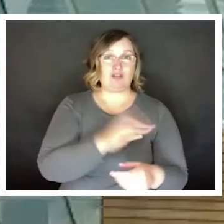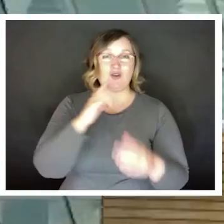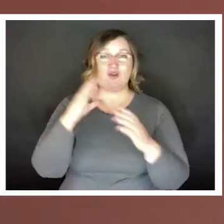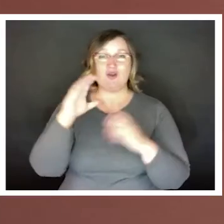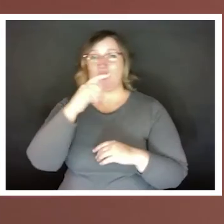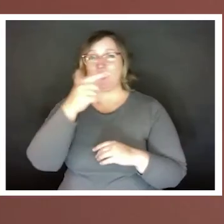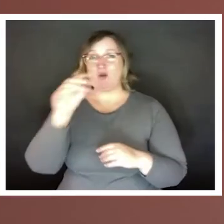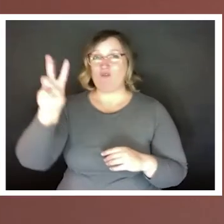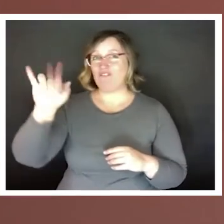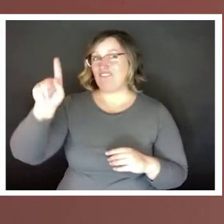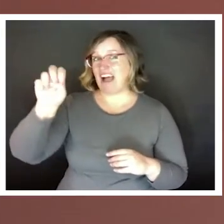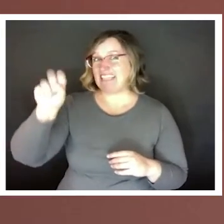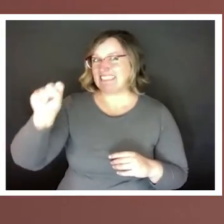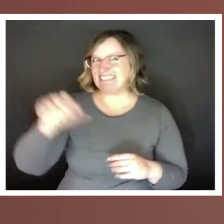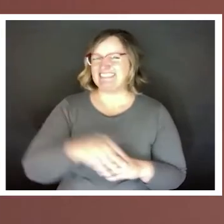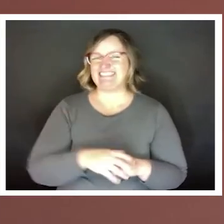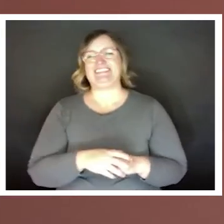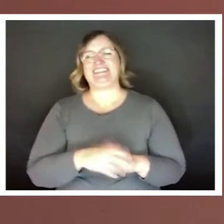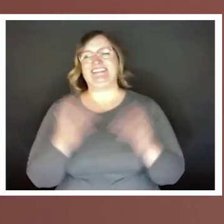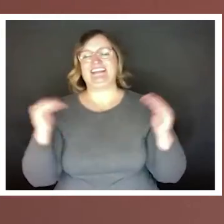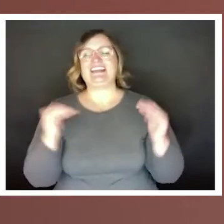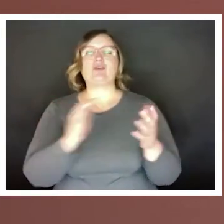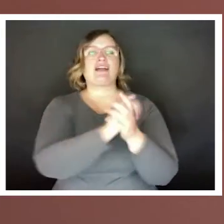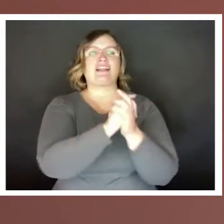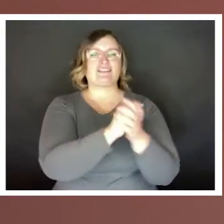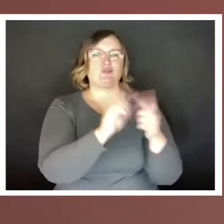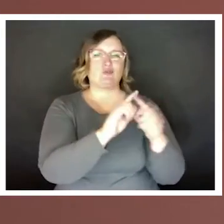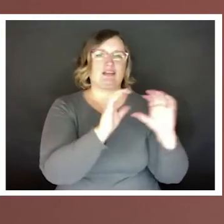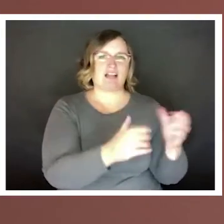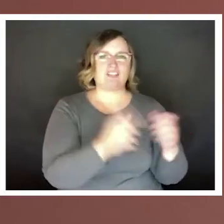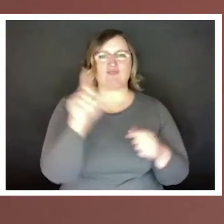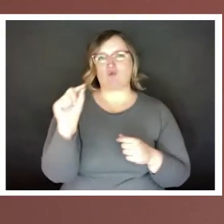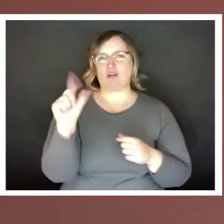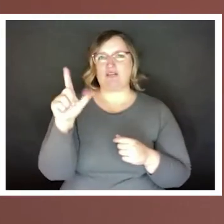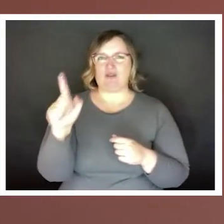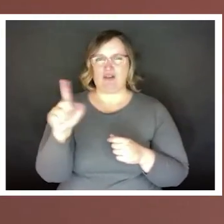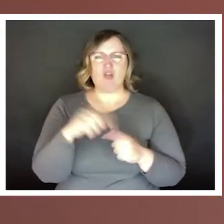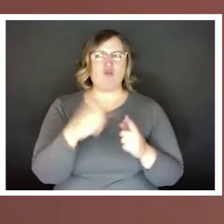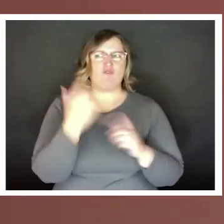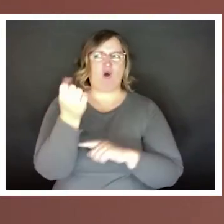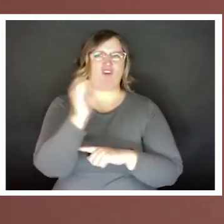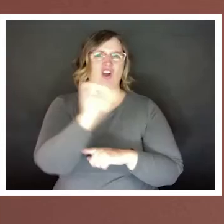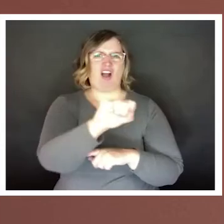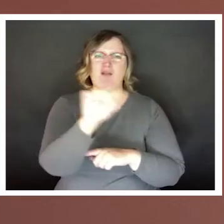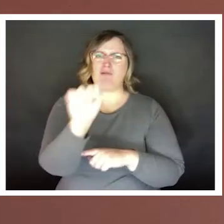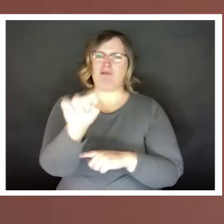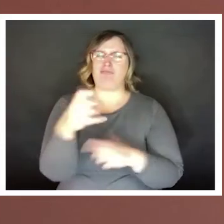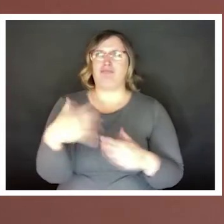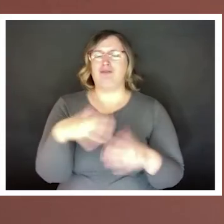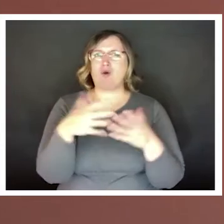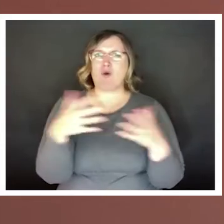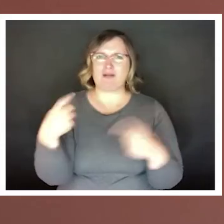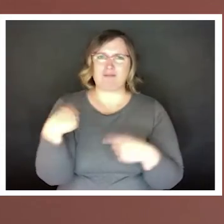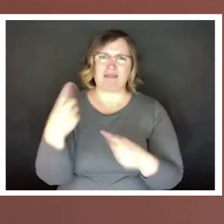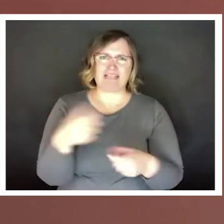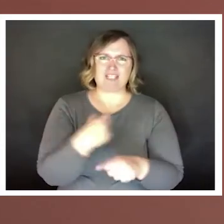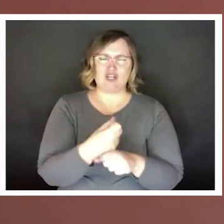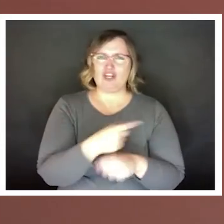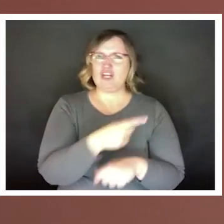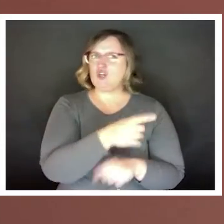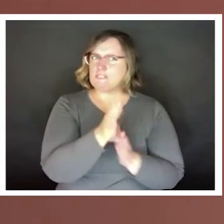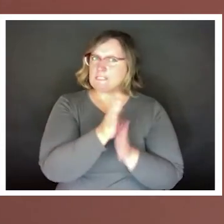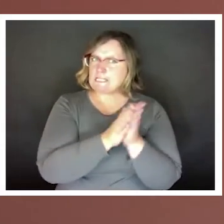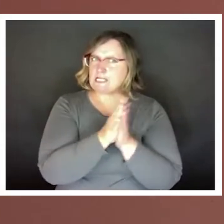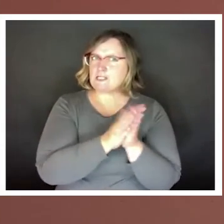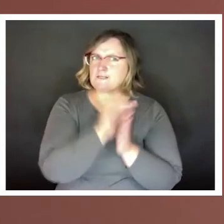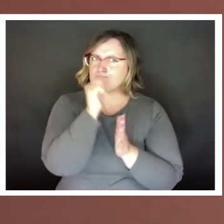Vikes! Congratulations to the class of 2021. You have overcome so much this past year. You're tenacious and you're